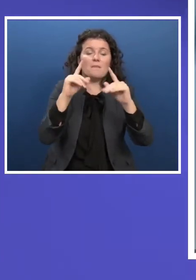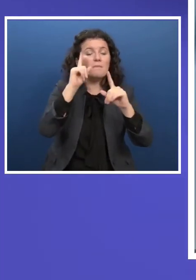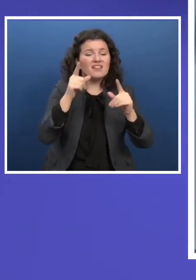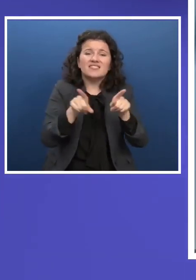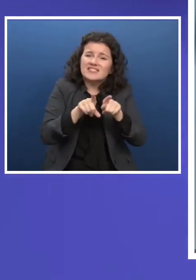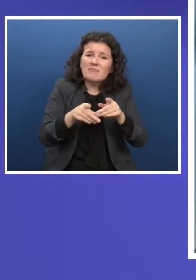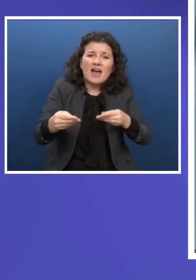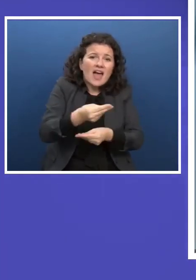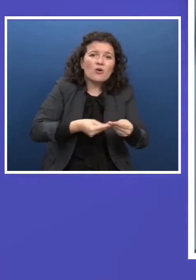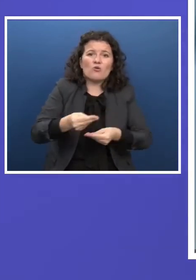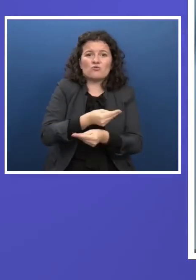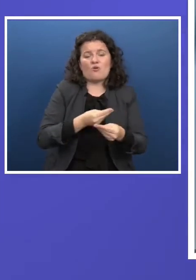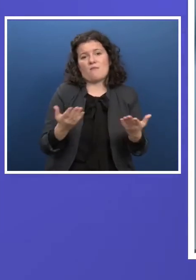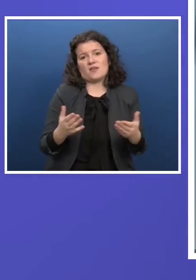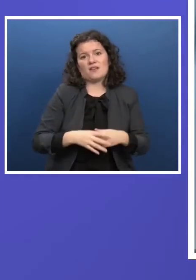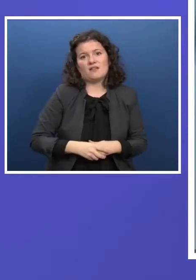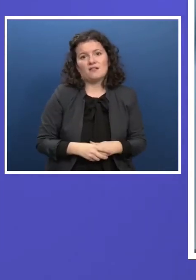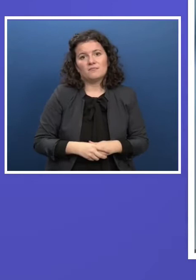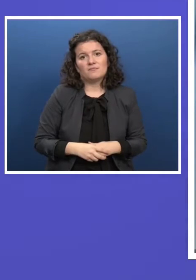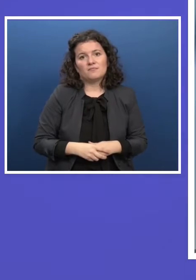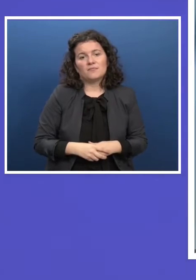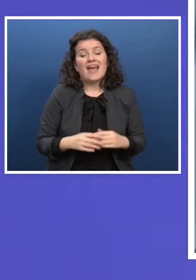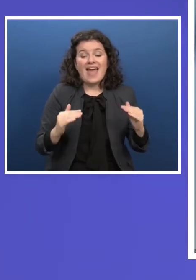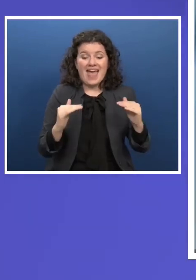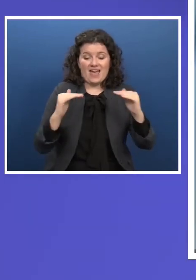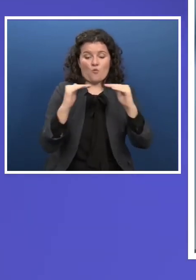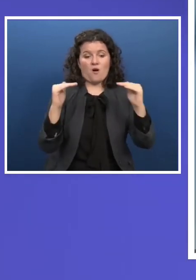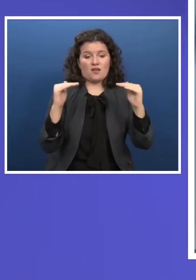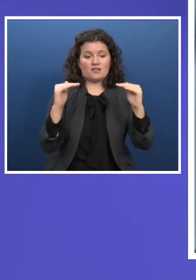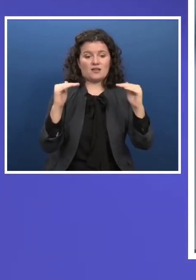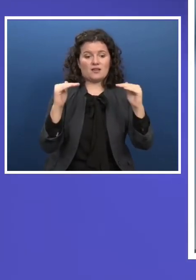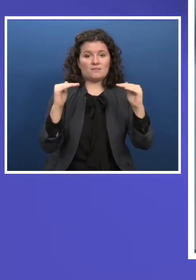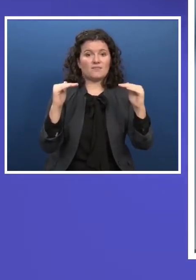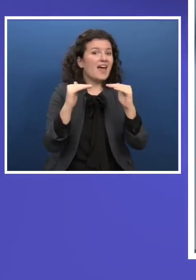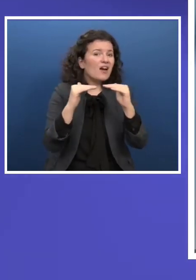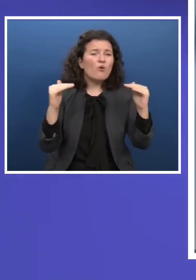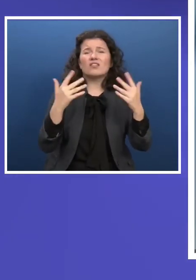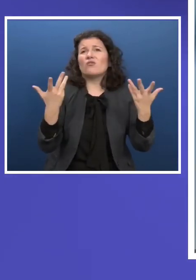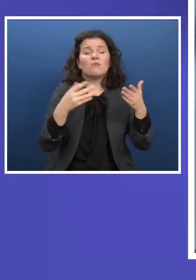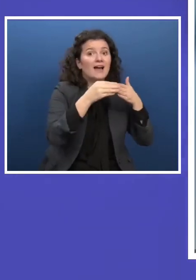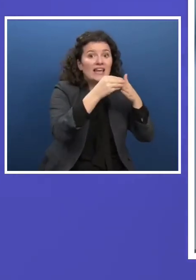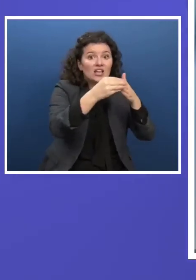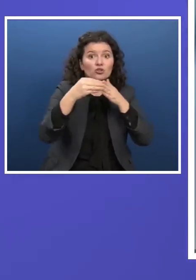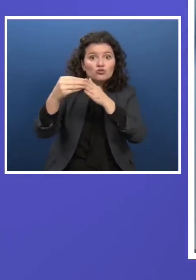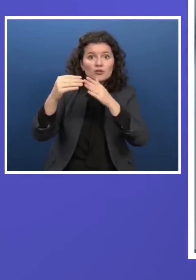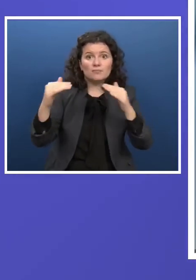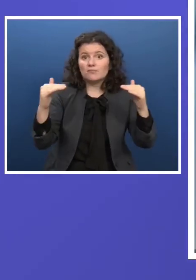that equality is and equality in a leadership role is essential in economic